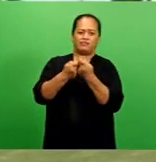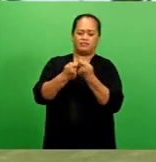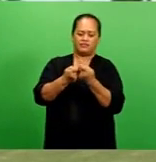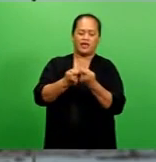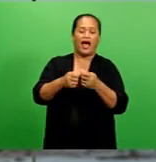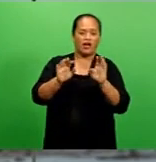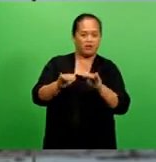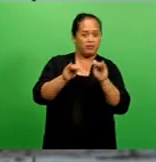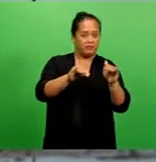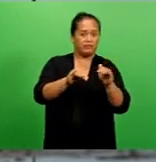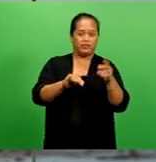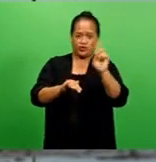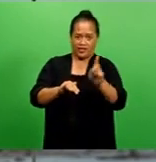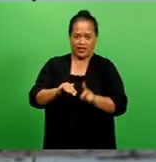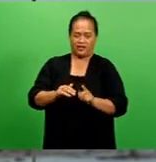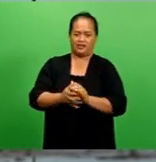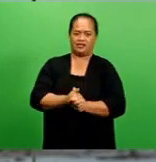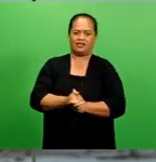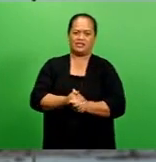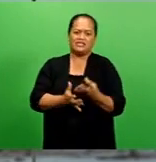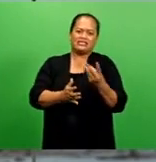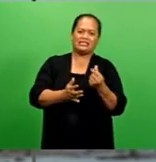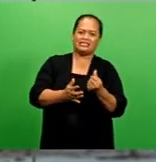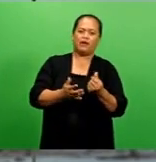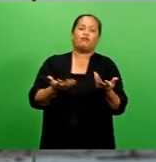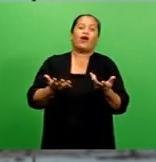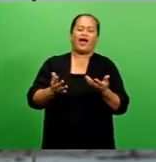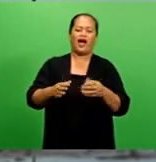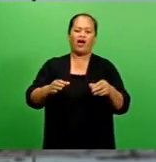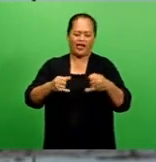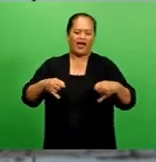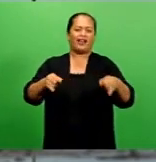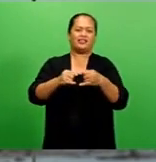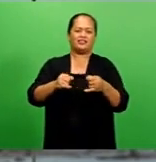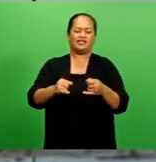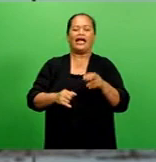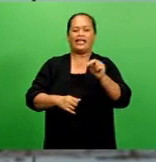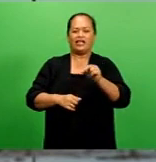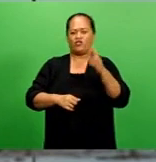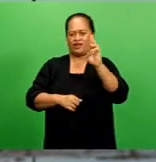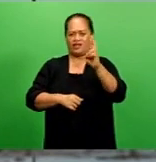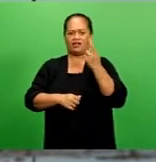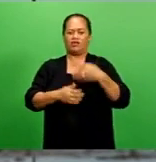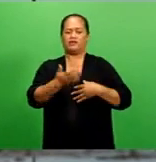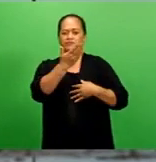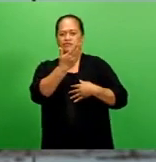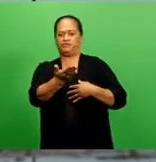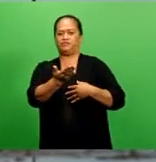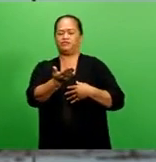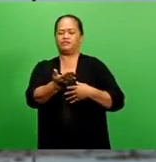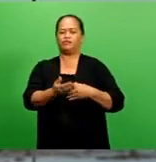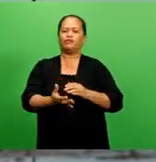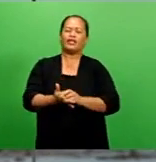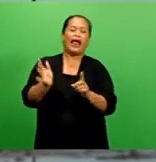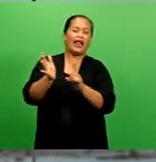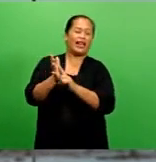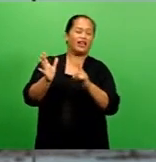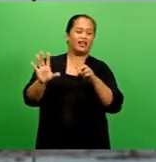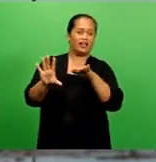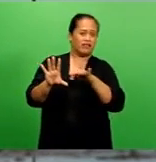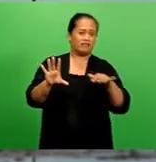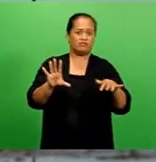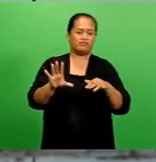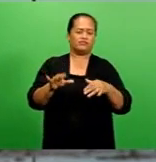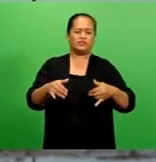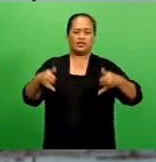back next week. Liverpool is now through to the FA Cup 4th round after a comfortable 4-1 victory